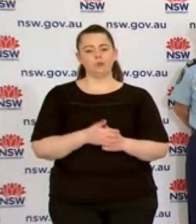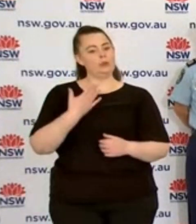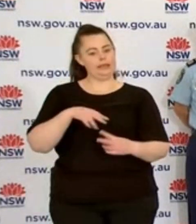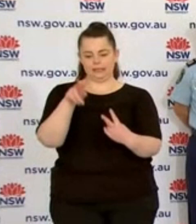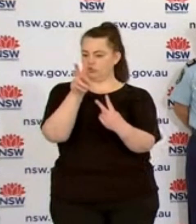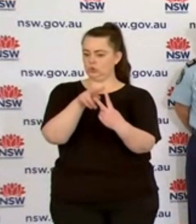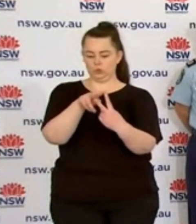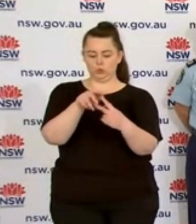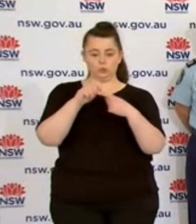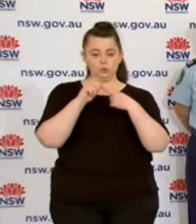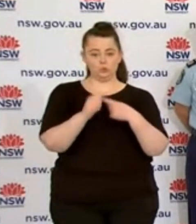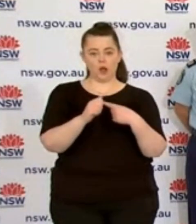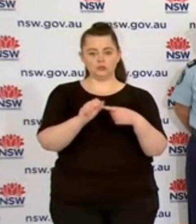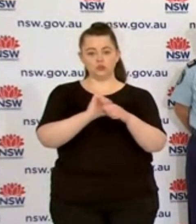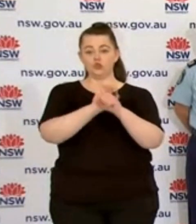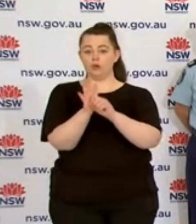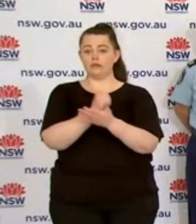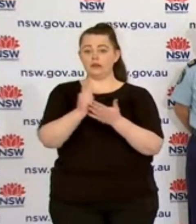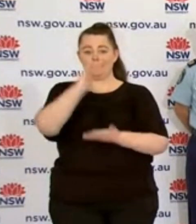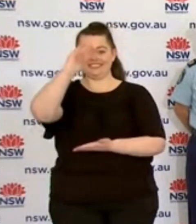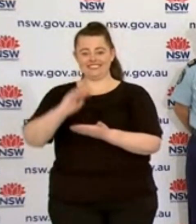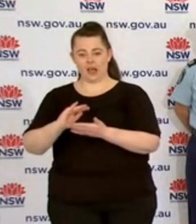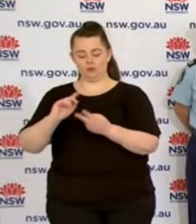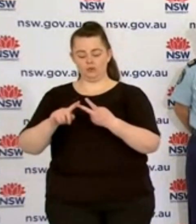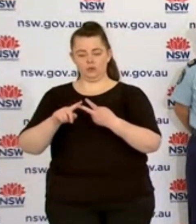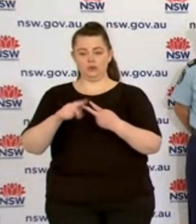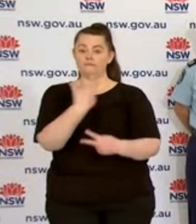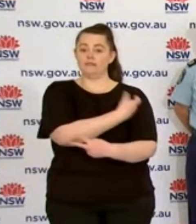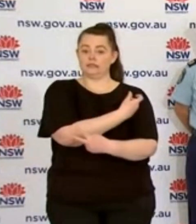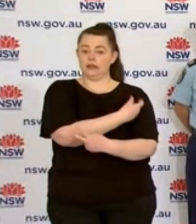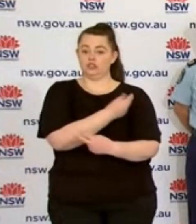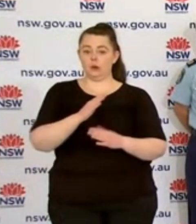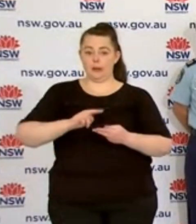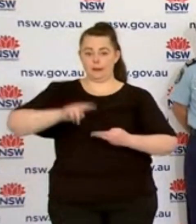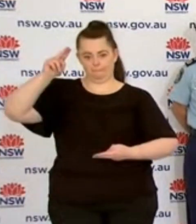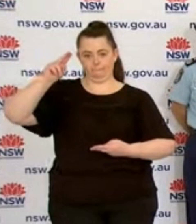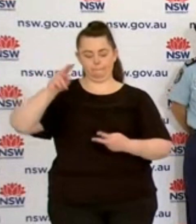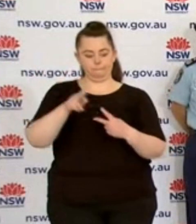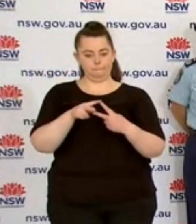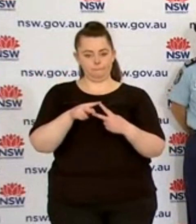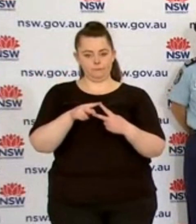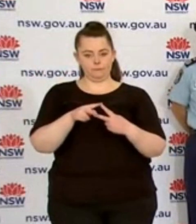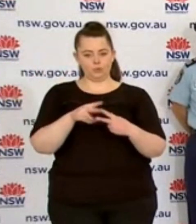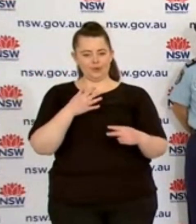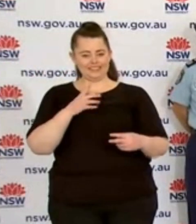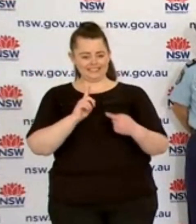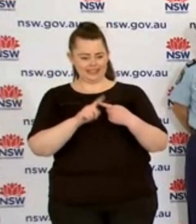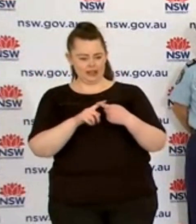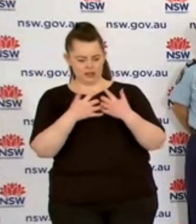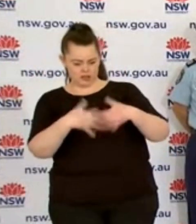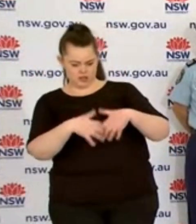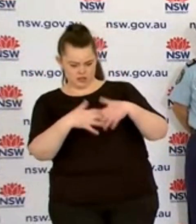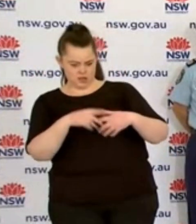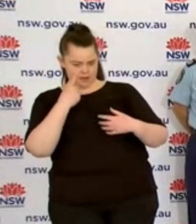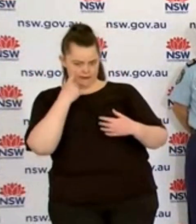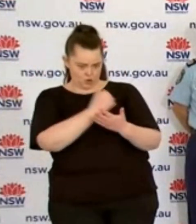up, but at the same time we are exploring opportunities as to what is a safe thing to do, or what are safe things to be able to do in September